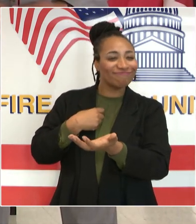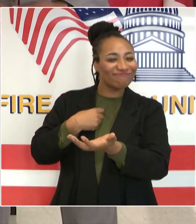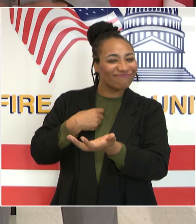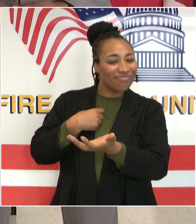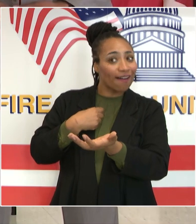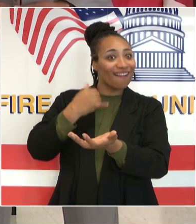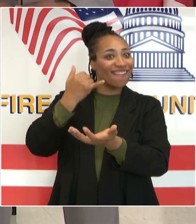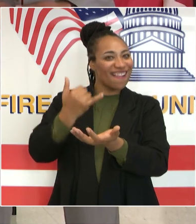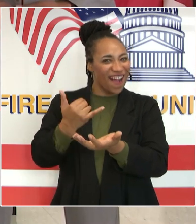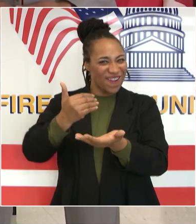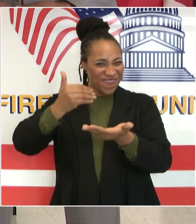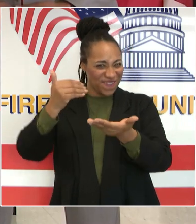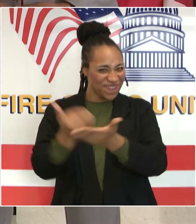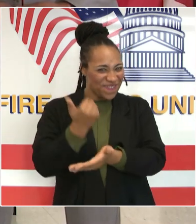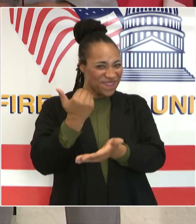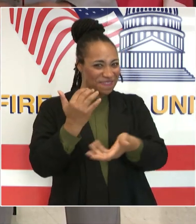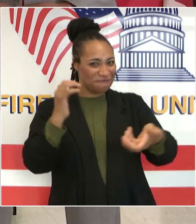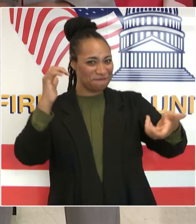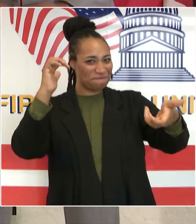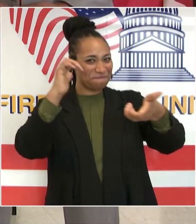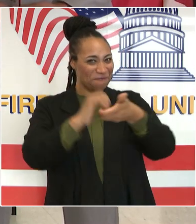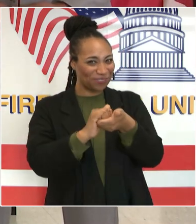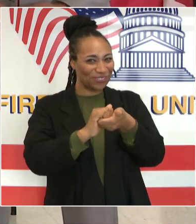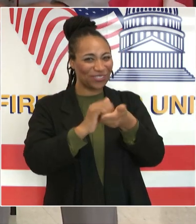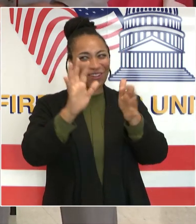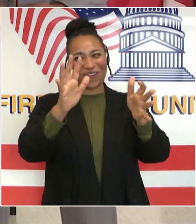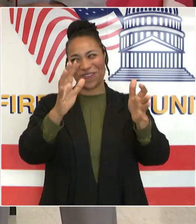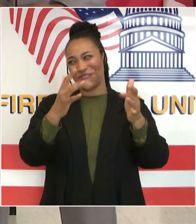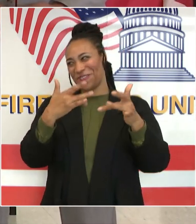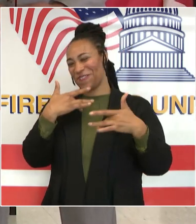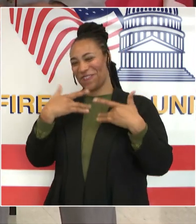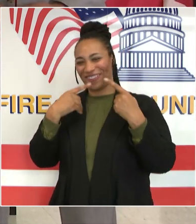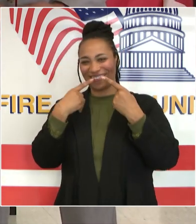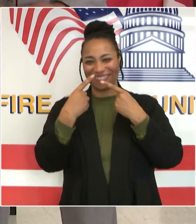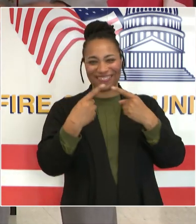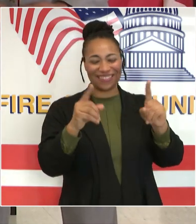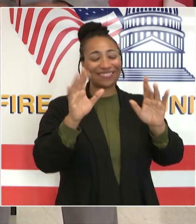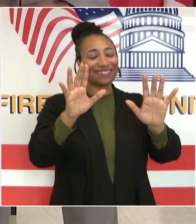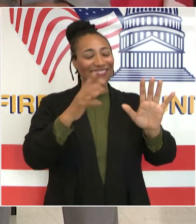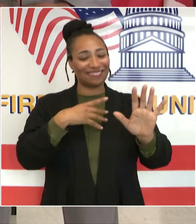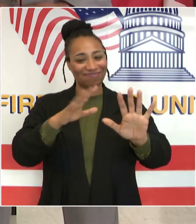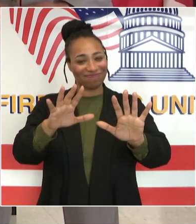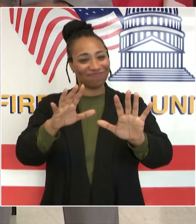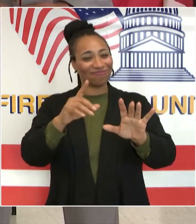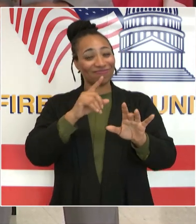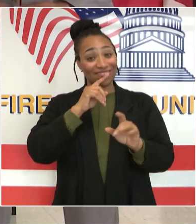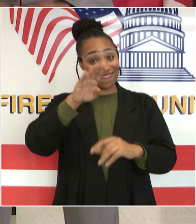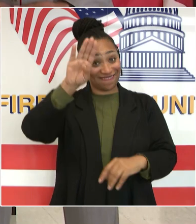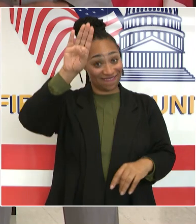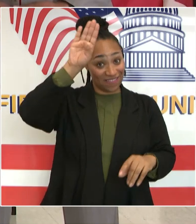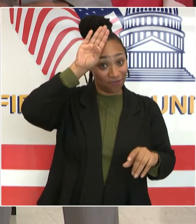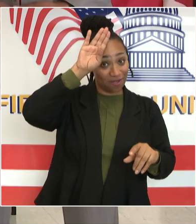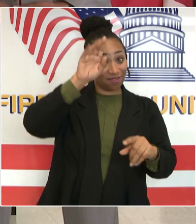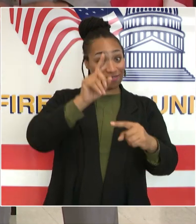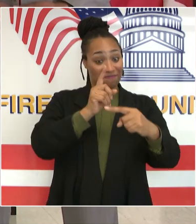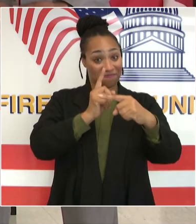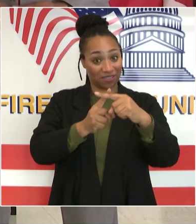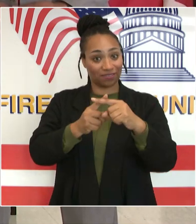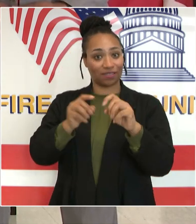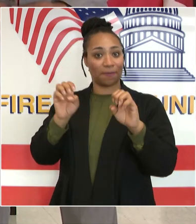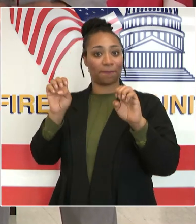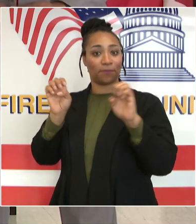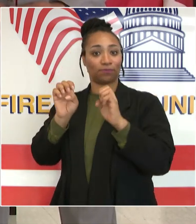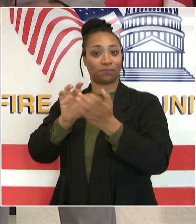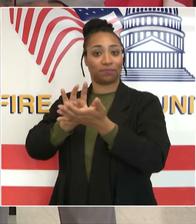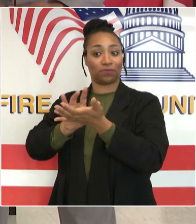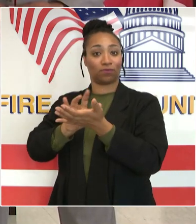And today I'm happy to make this announcement that the Fire and Emergency Medical Services Department